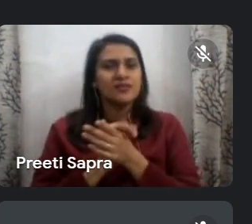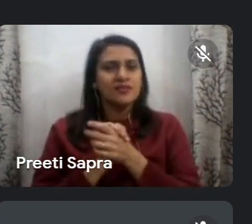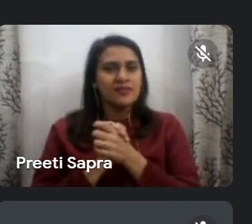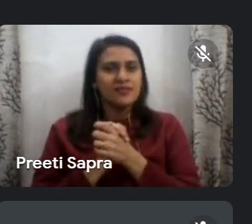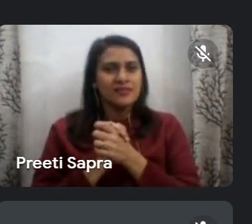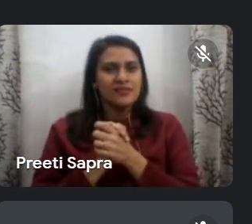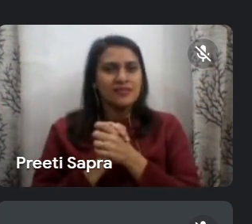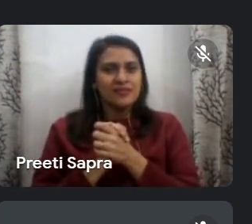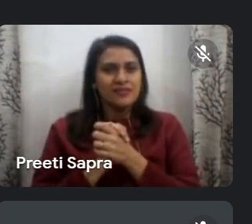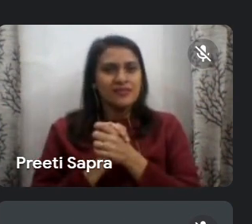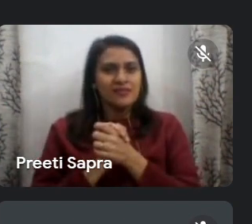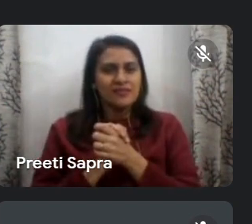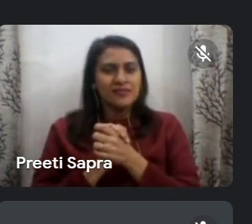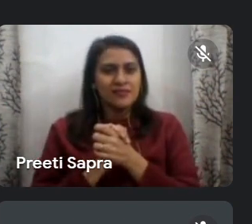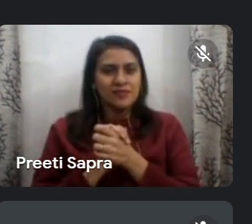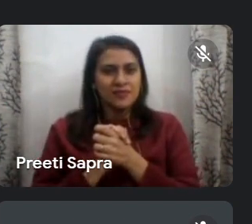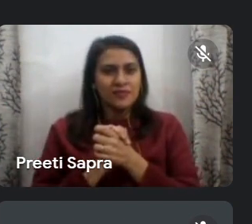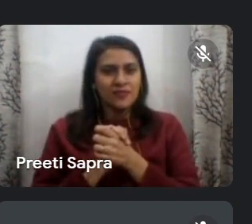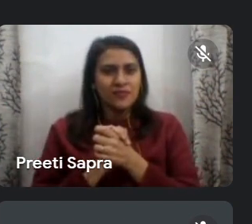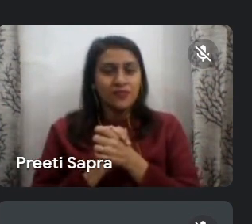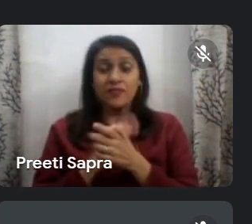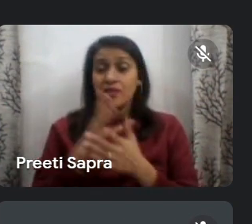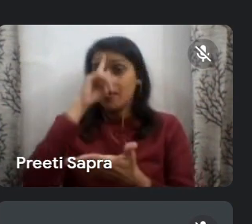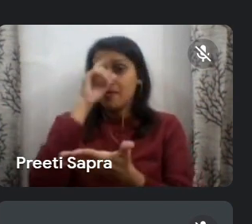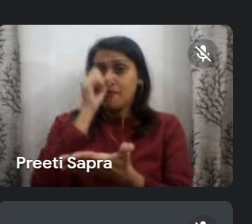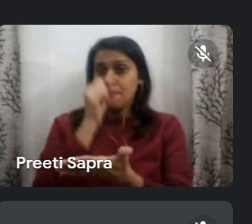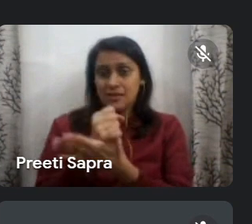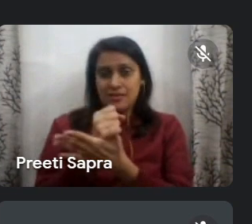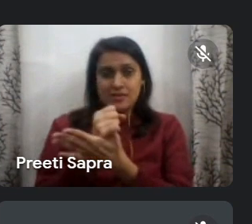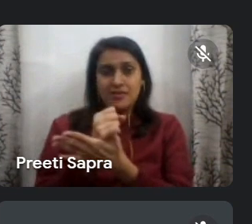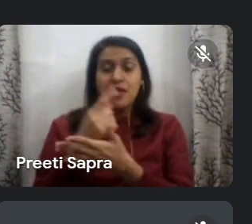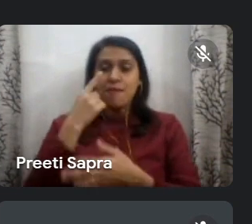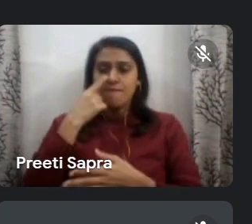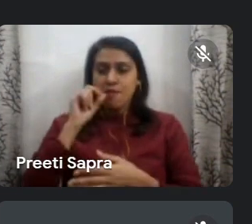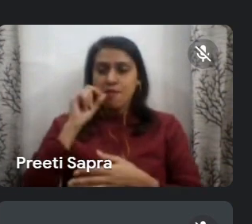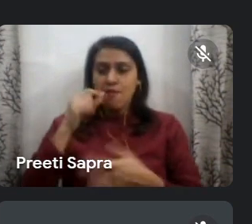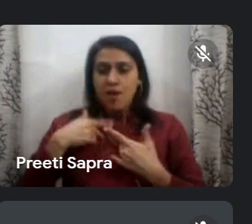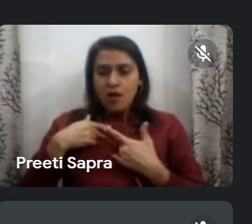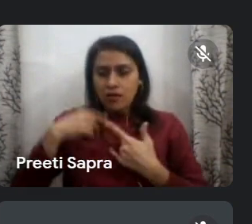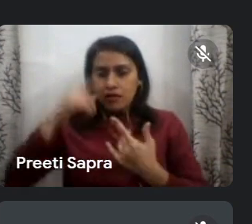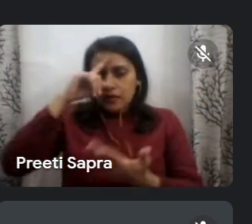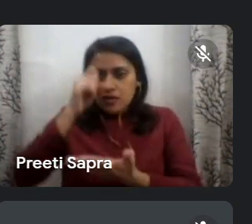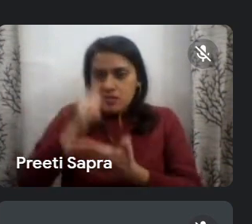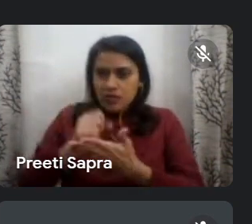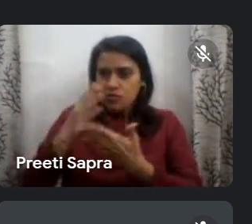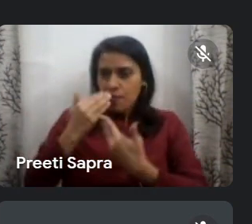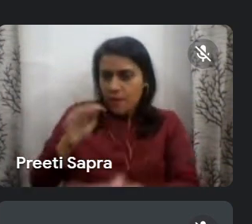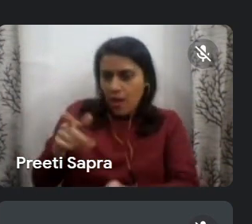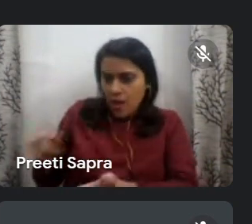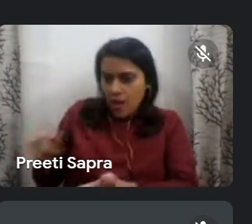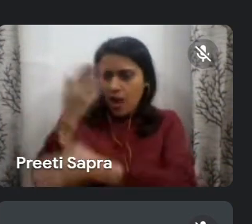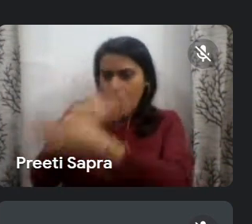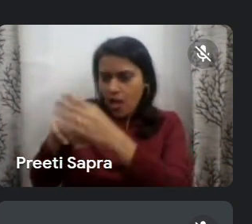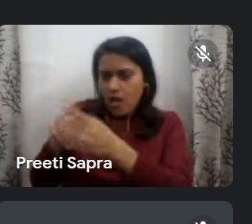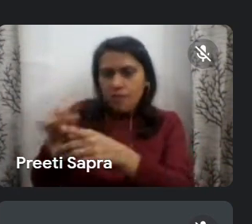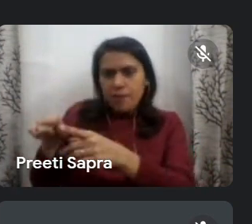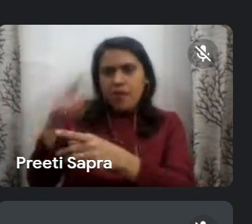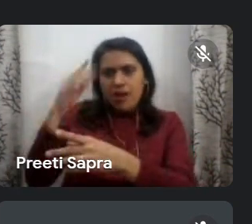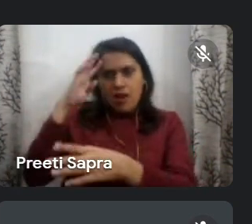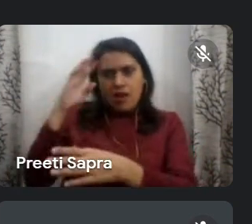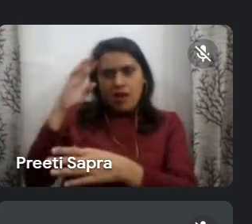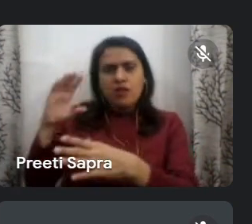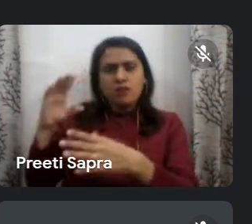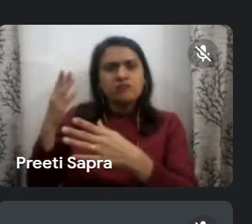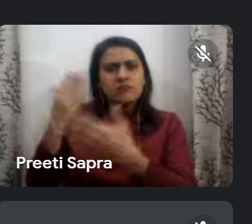stressing the subjectivity of making such a decision, especially as a parent. And it's important to admit something that I